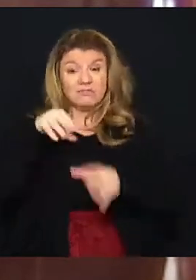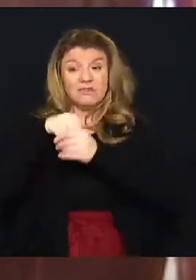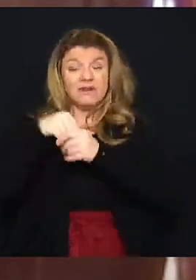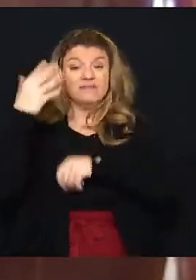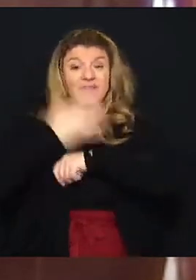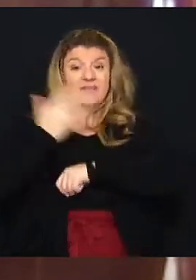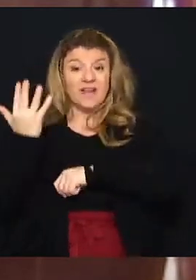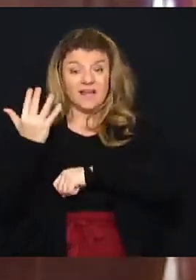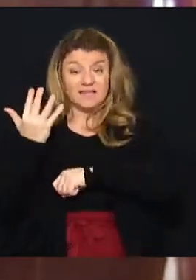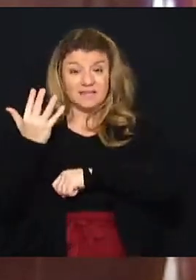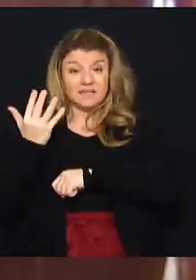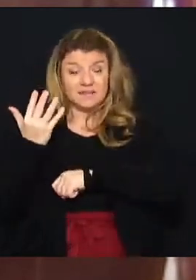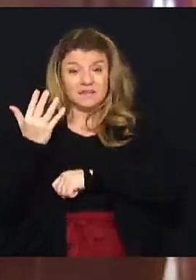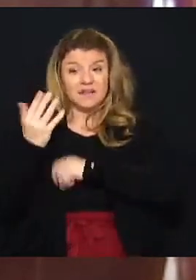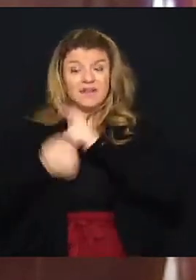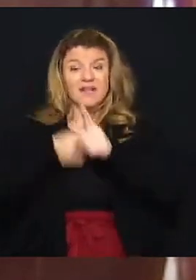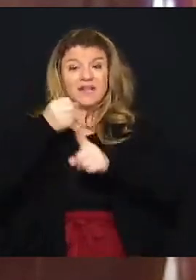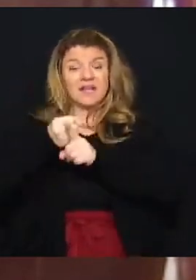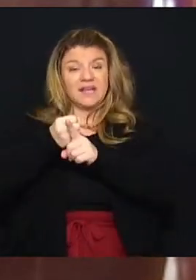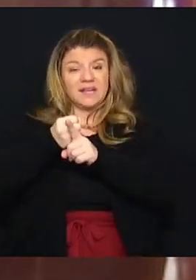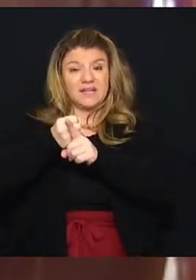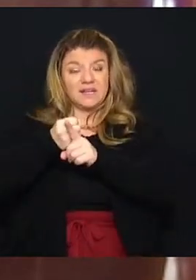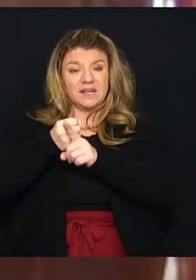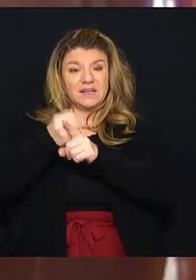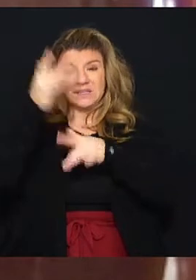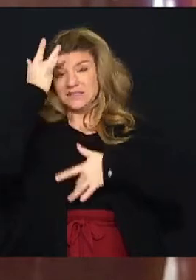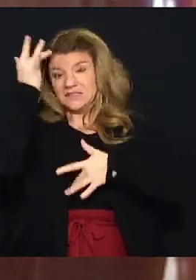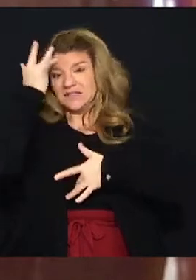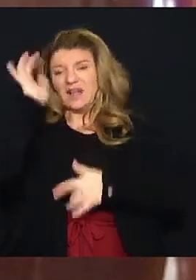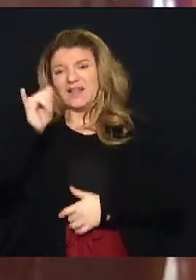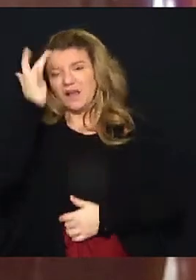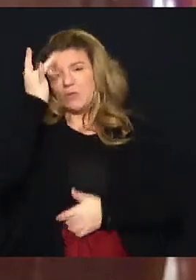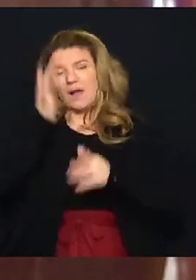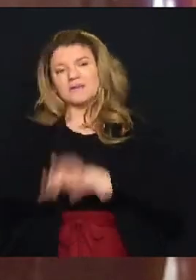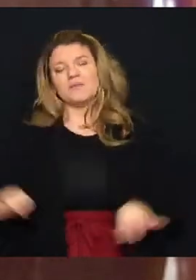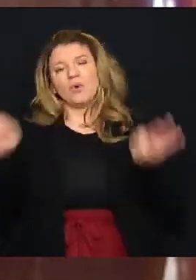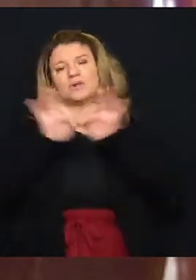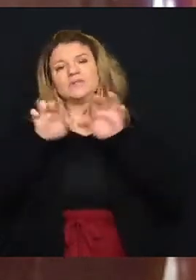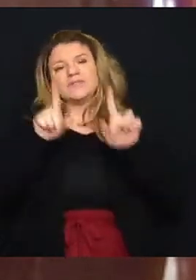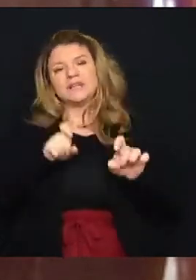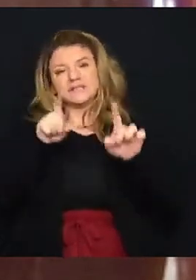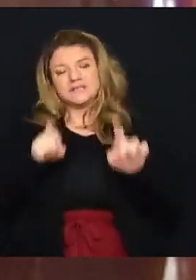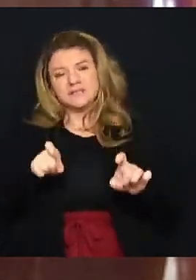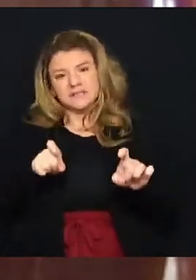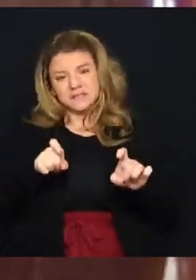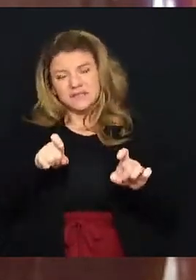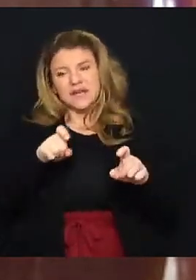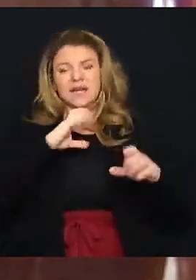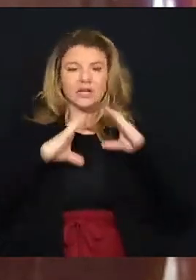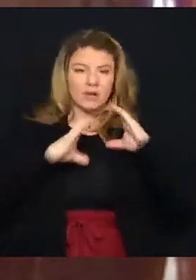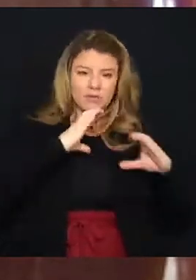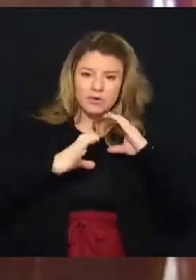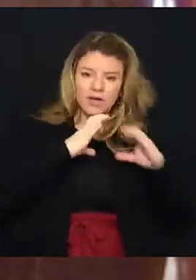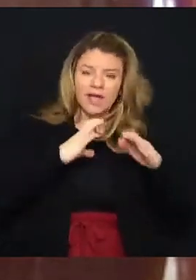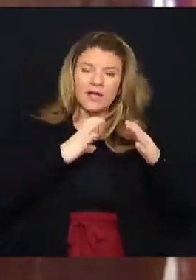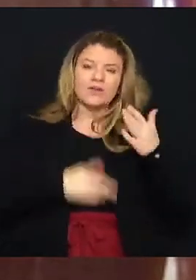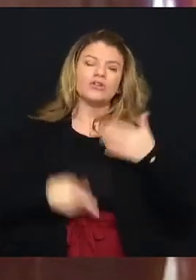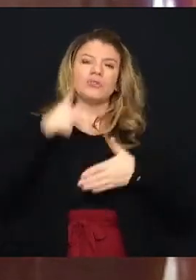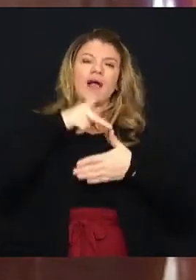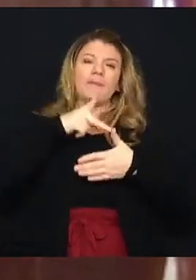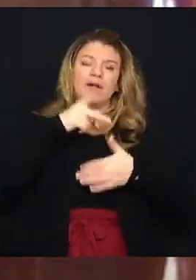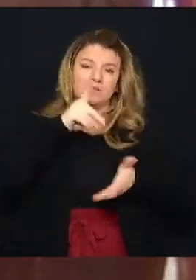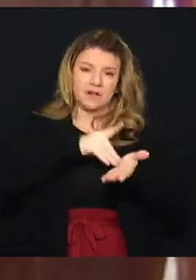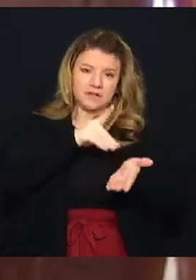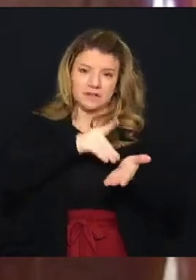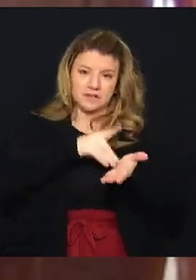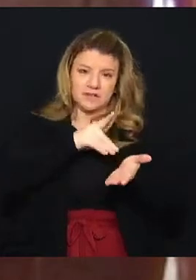5 days of onset of symptoms. So that's the reason why it's really important to test and to then communicate to your primary care